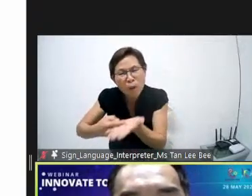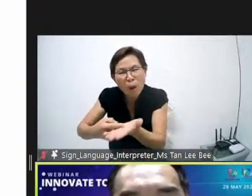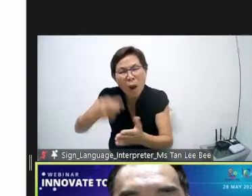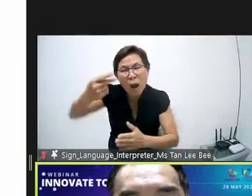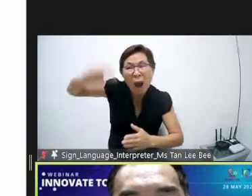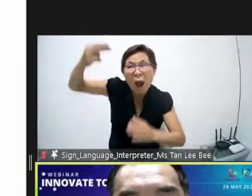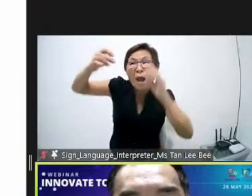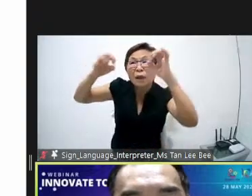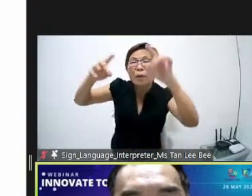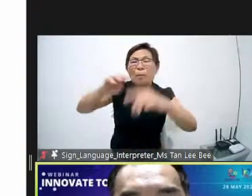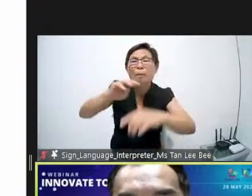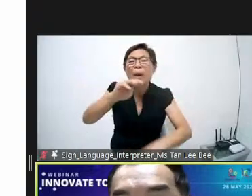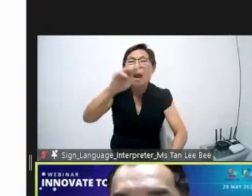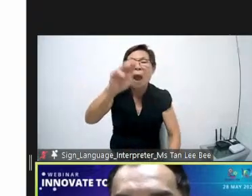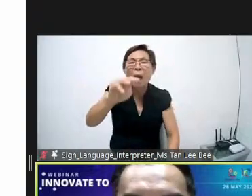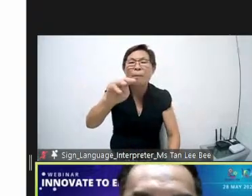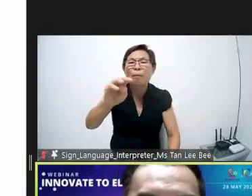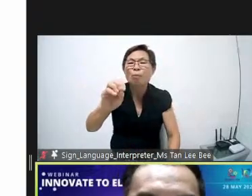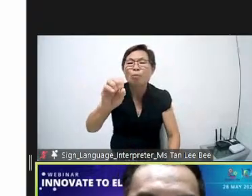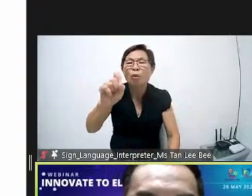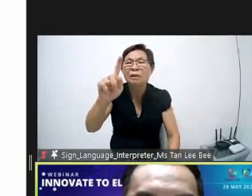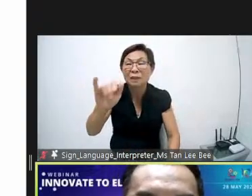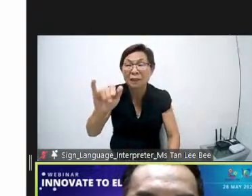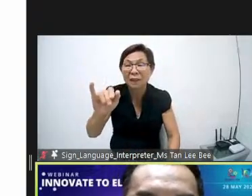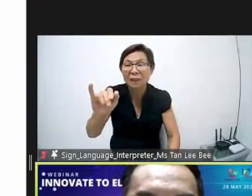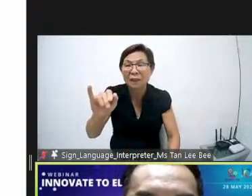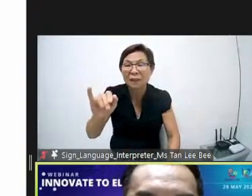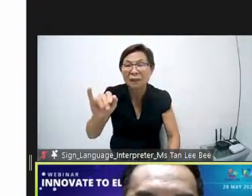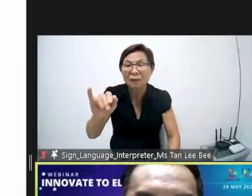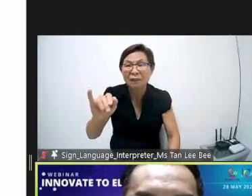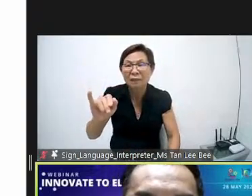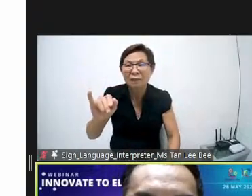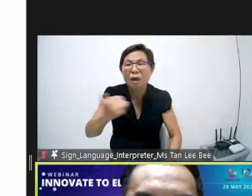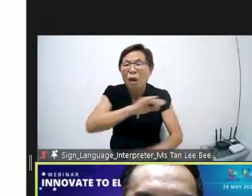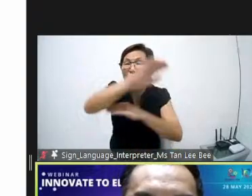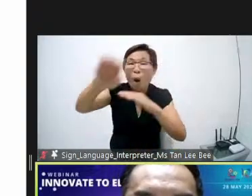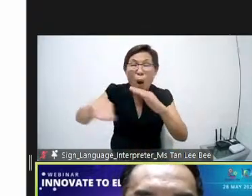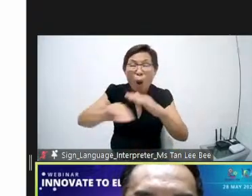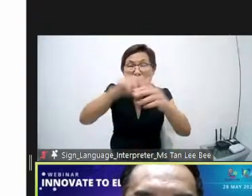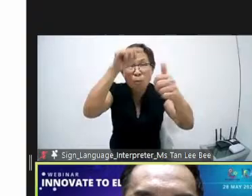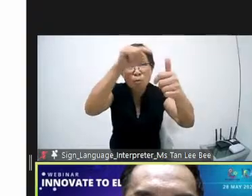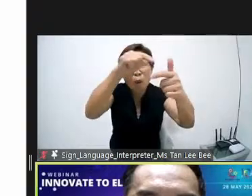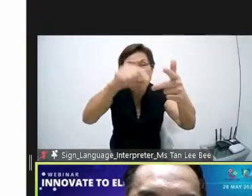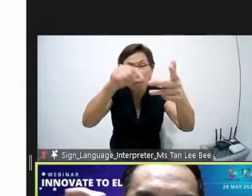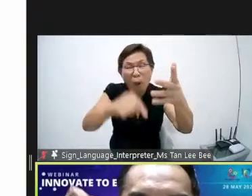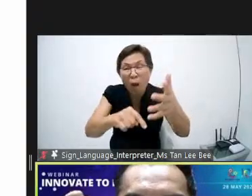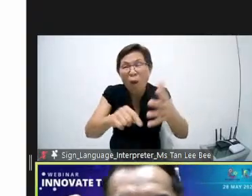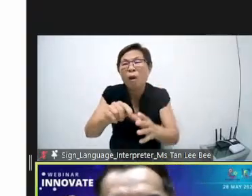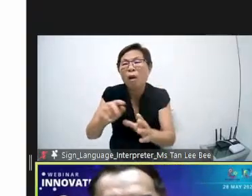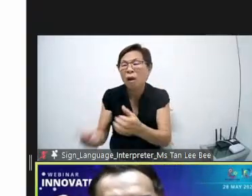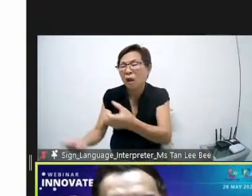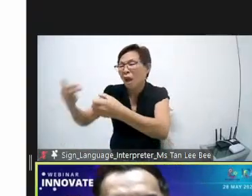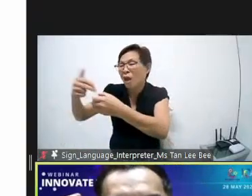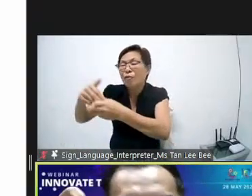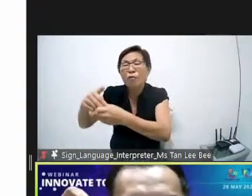education or Ministry of MOSTI, all of this will involve a bit of so-called